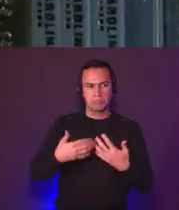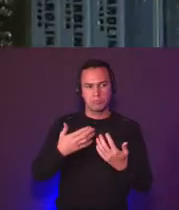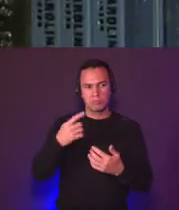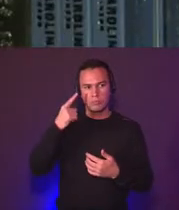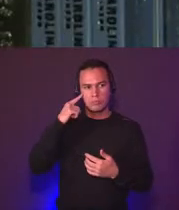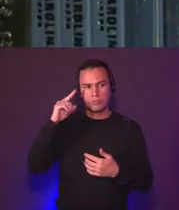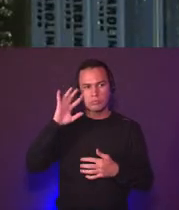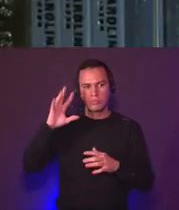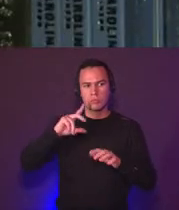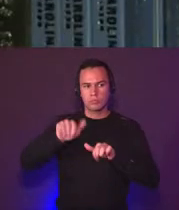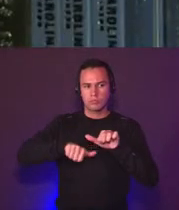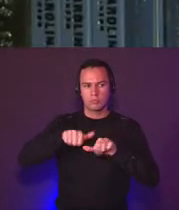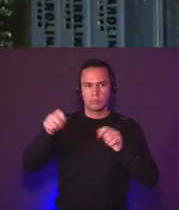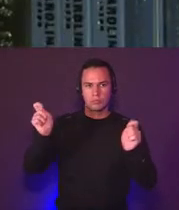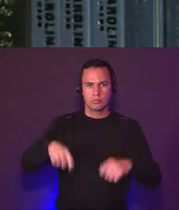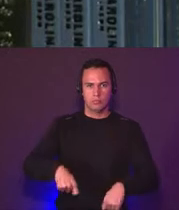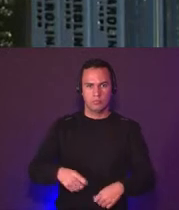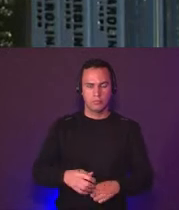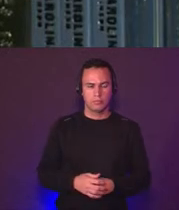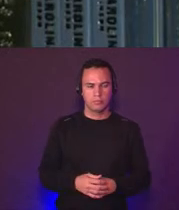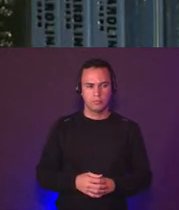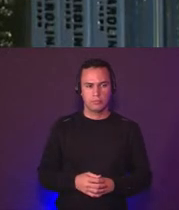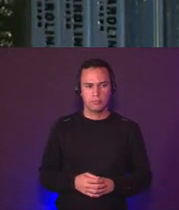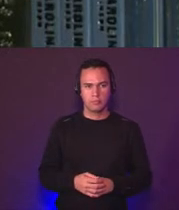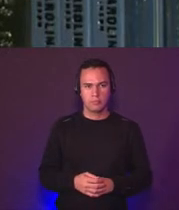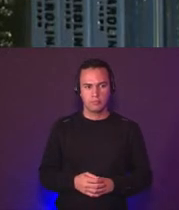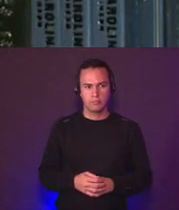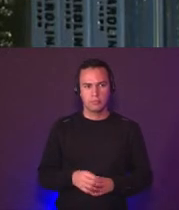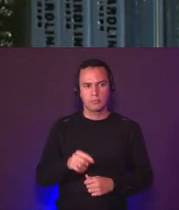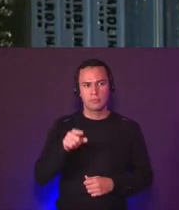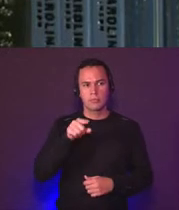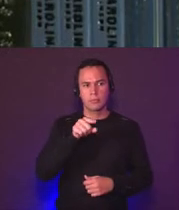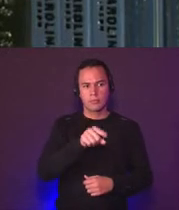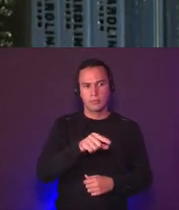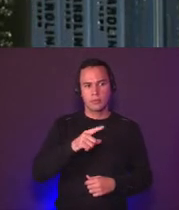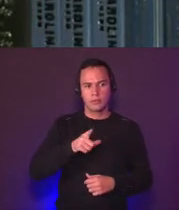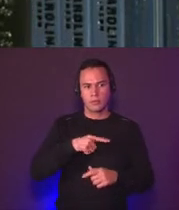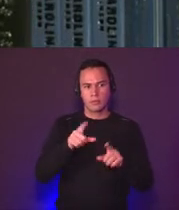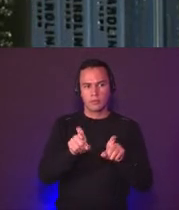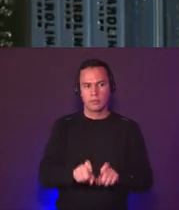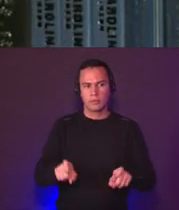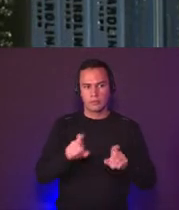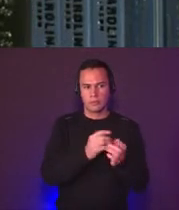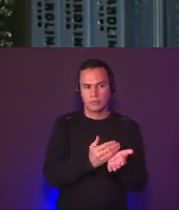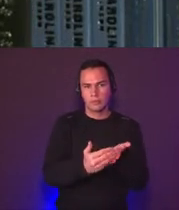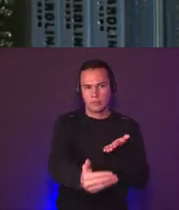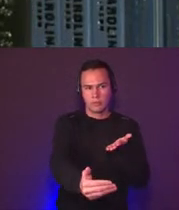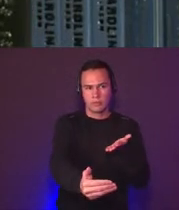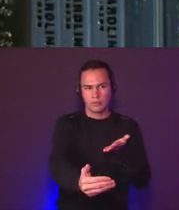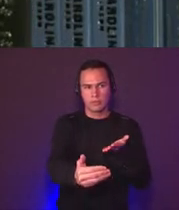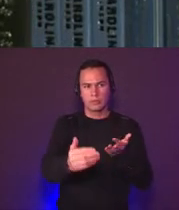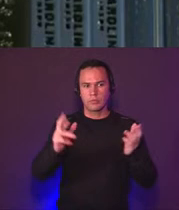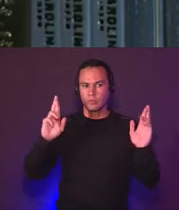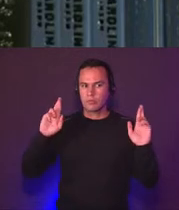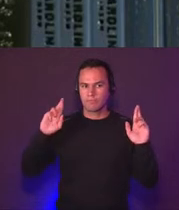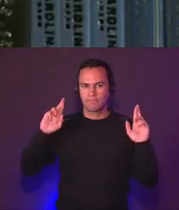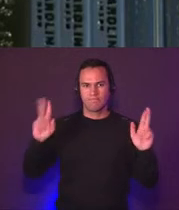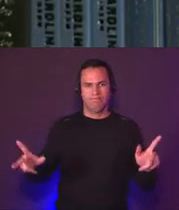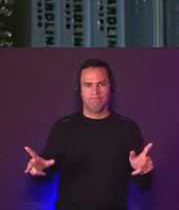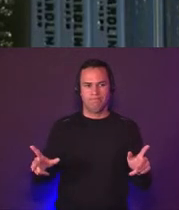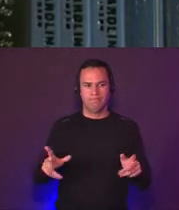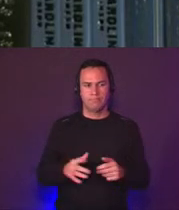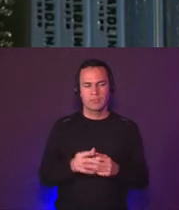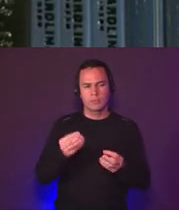that? It was a dystopian novel about the future where politicians use computer simulation to predict how various